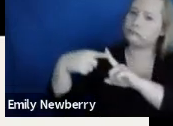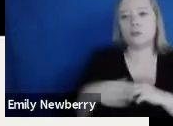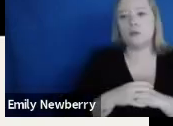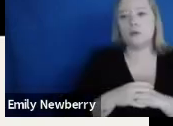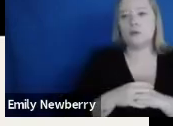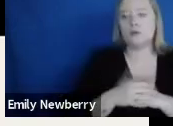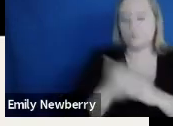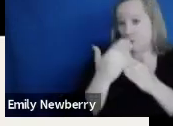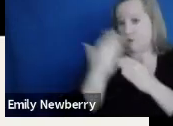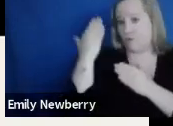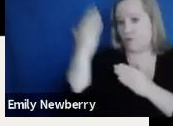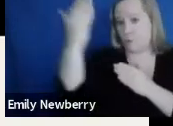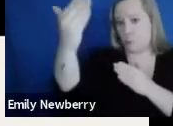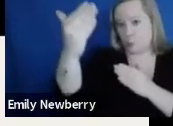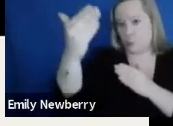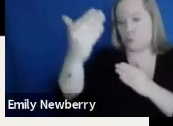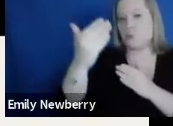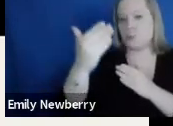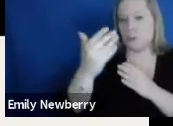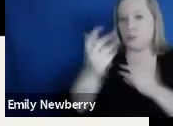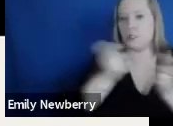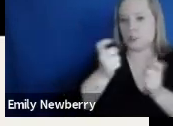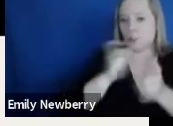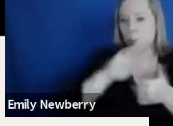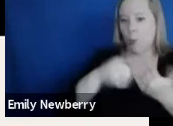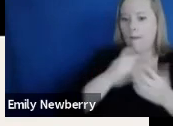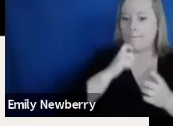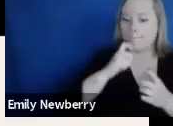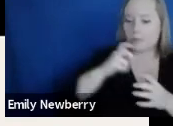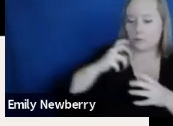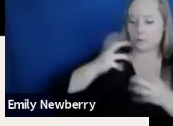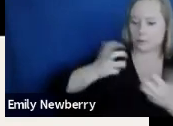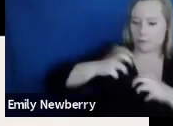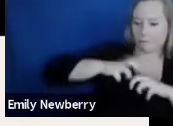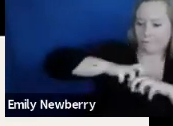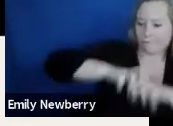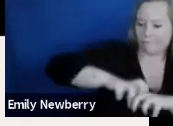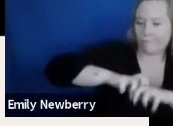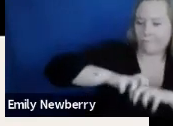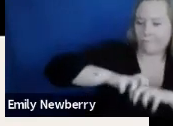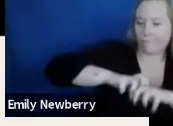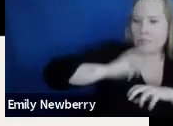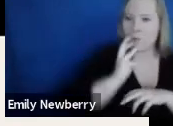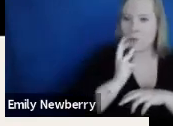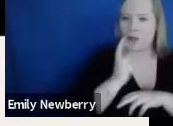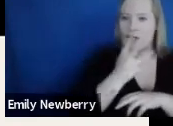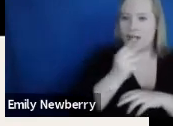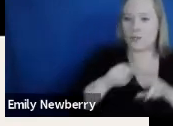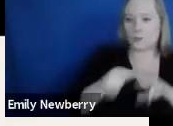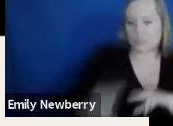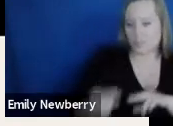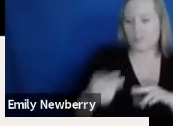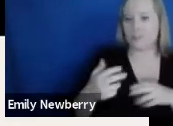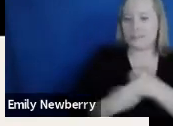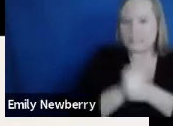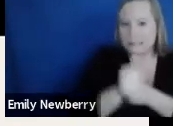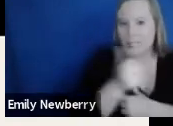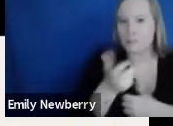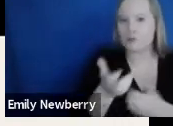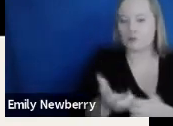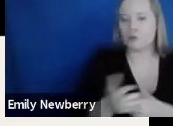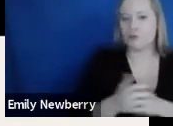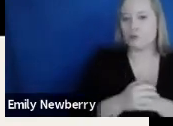efforts to control the metals that are going into the watershed and see reduction in risks to human health